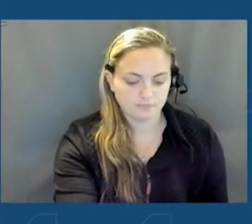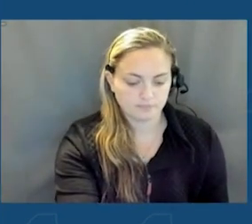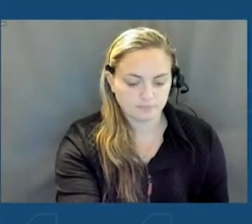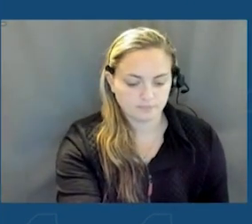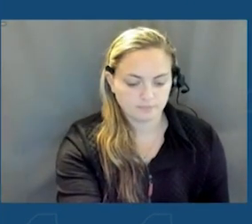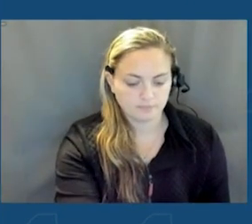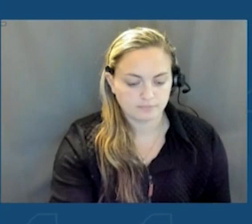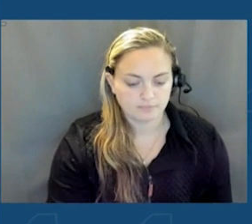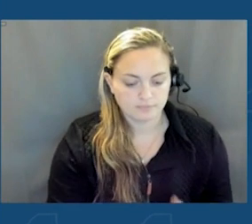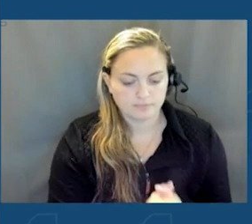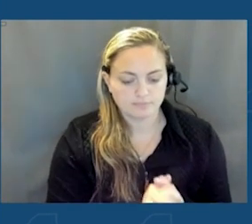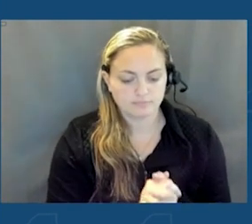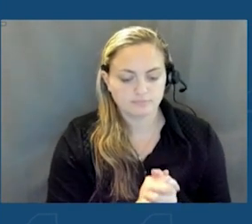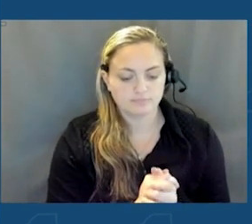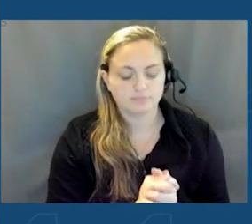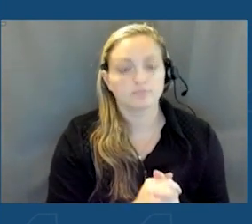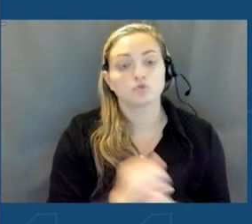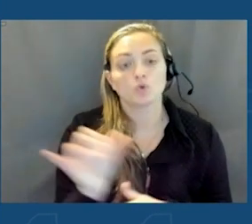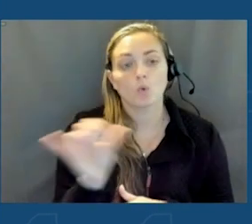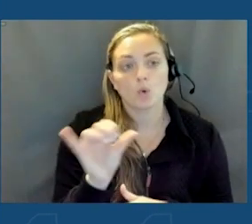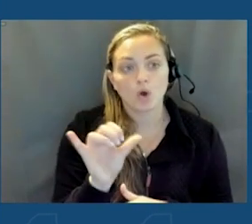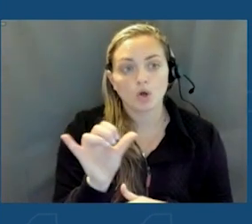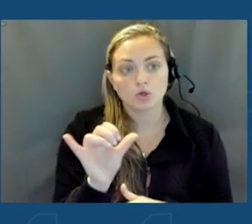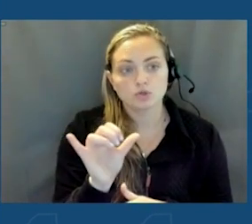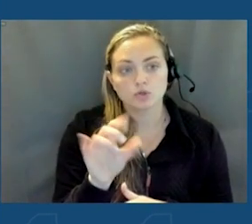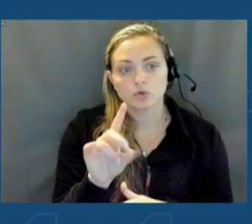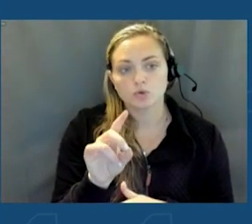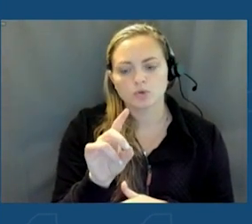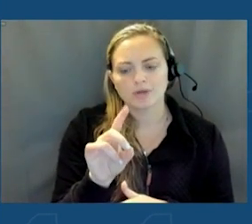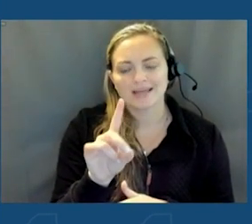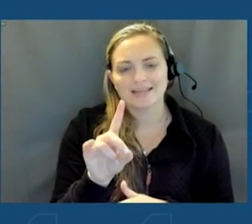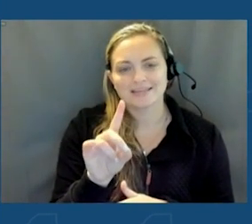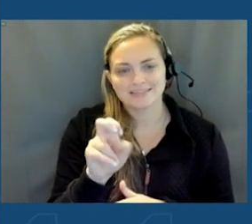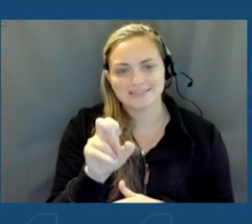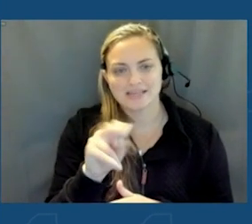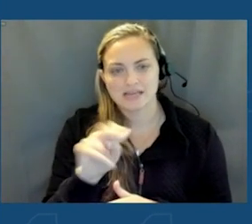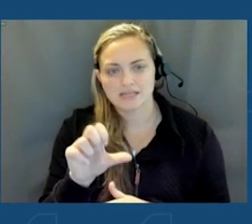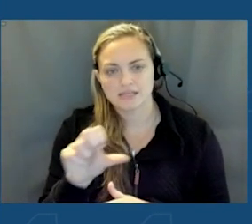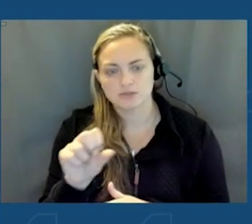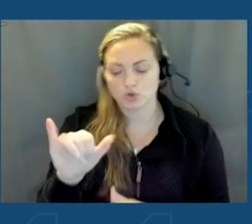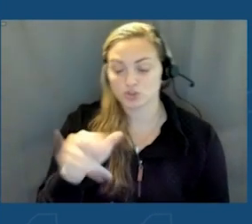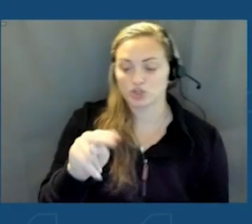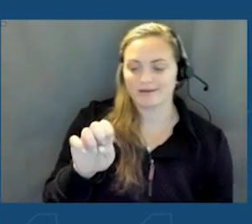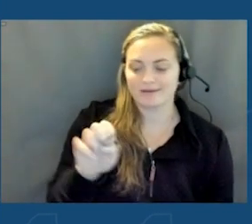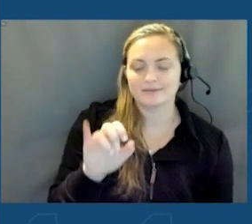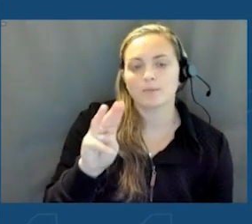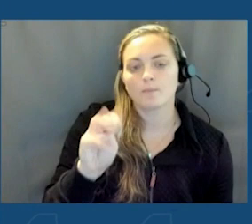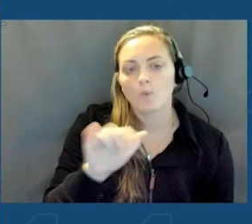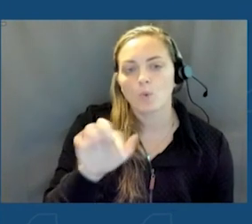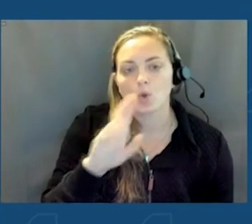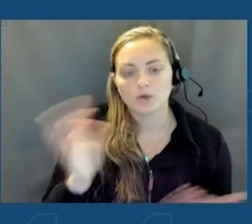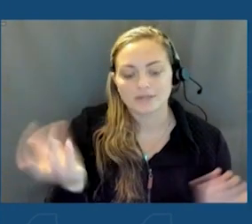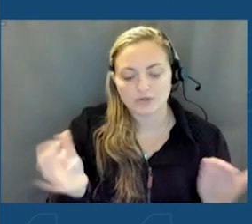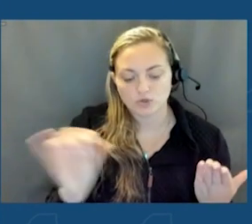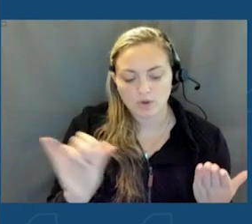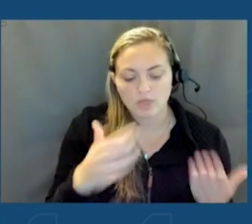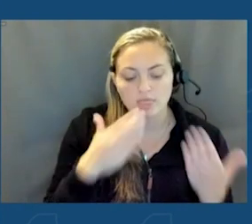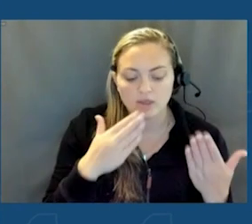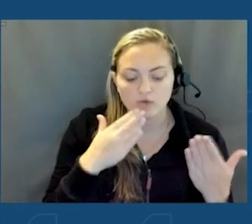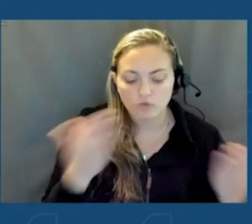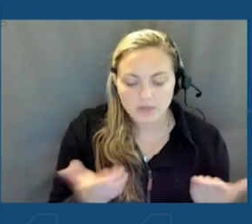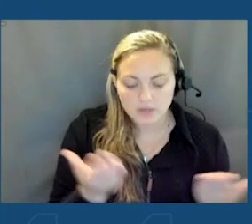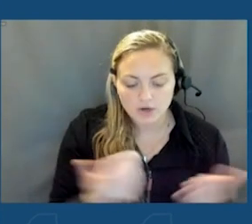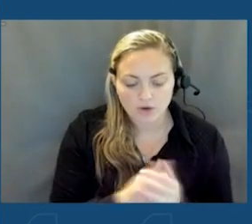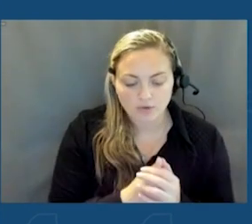So, also Janice Molinar is here as well. Janice, thank you for being here. I know we're kind of in